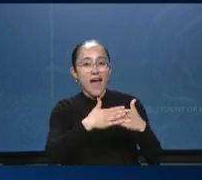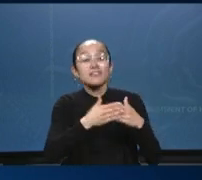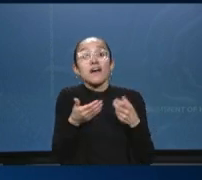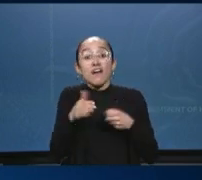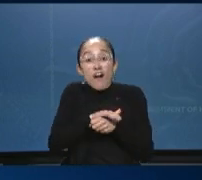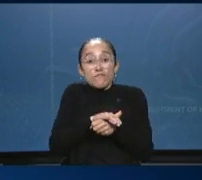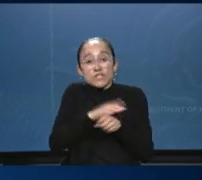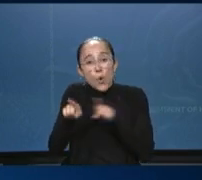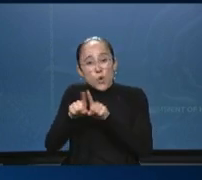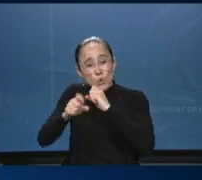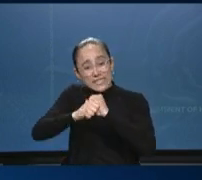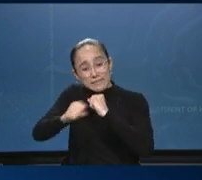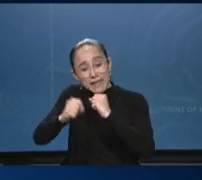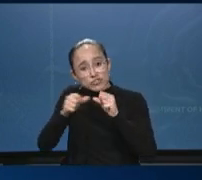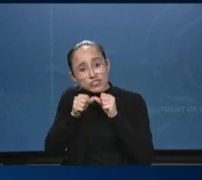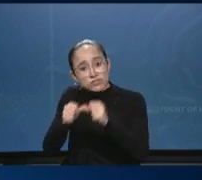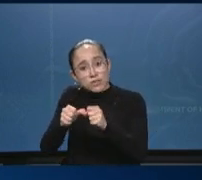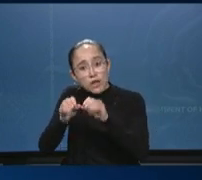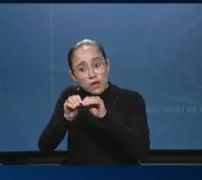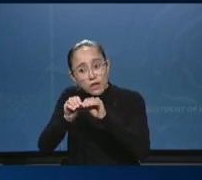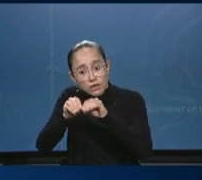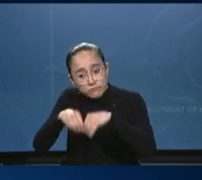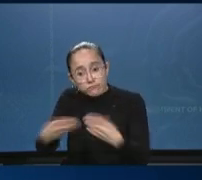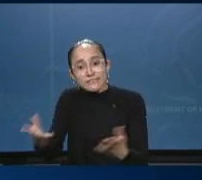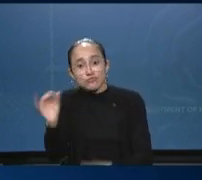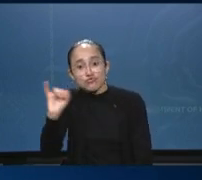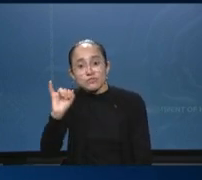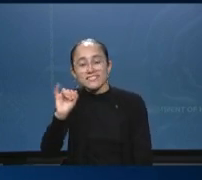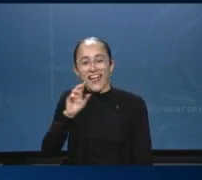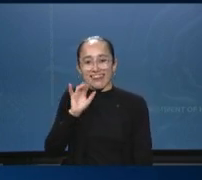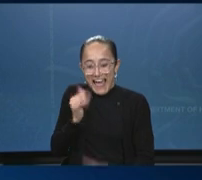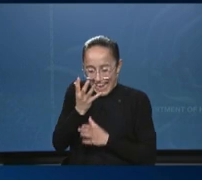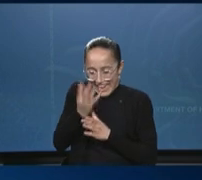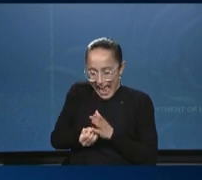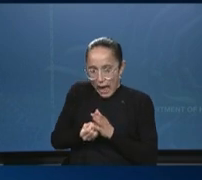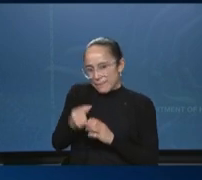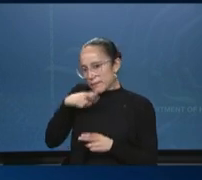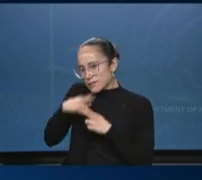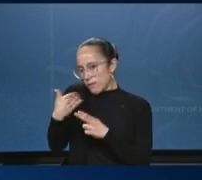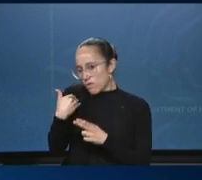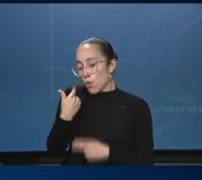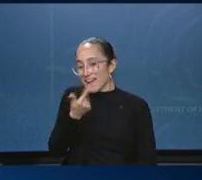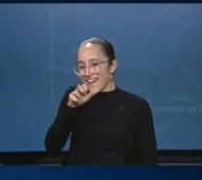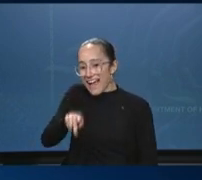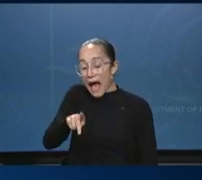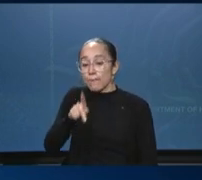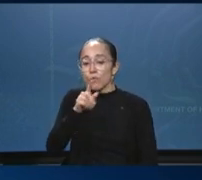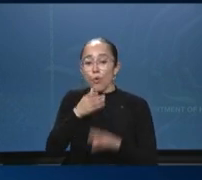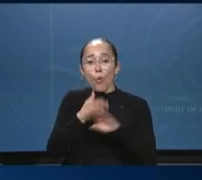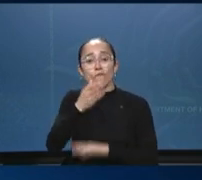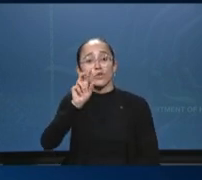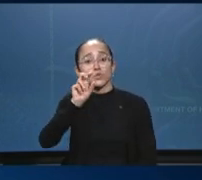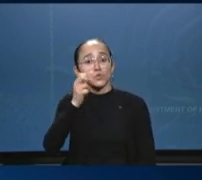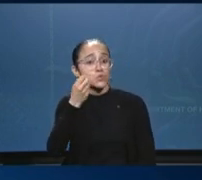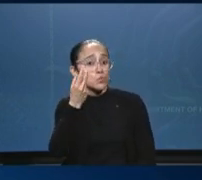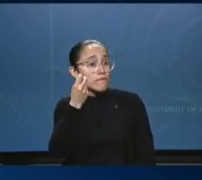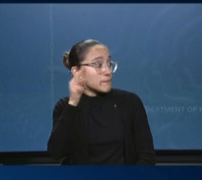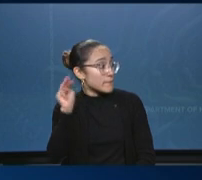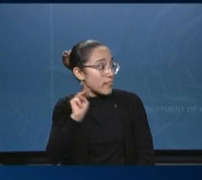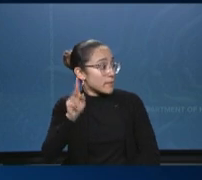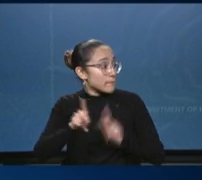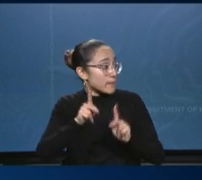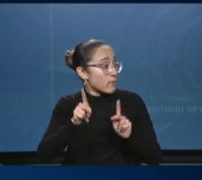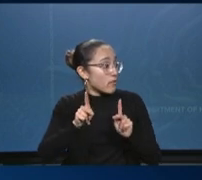coverage expansion, the administrator mentioned earlier, the coverage gap. So over 4 million individuals in 12 states do not have access